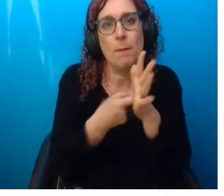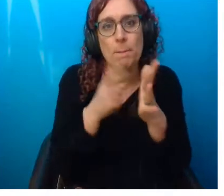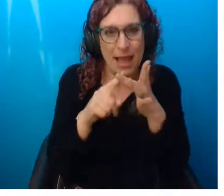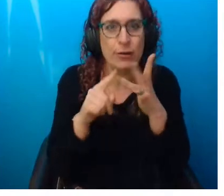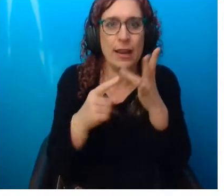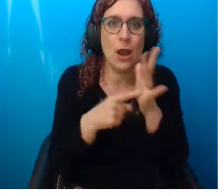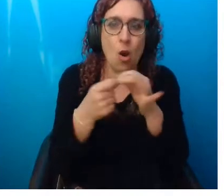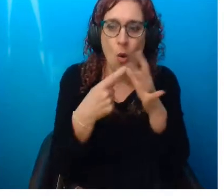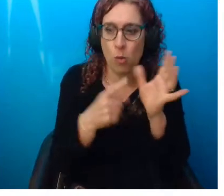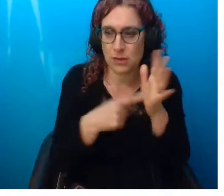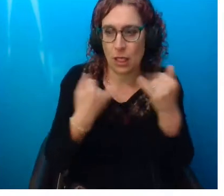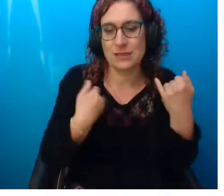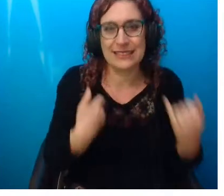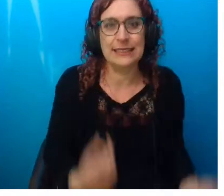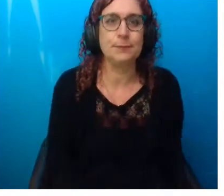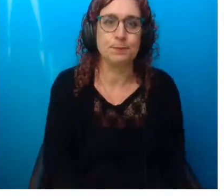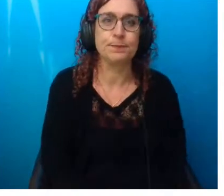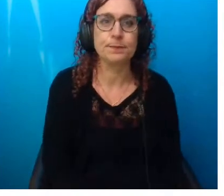Another question,